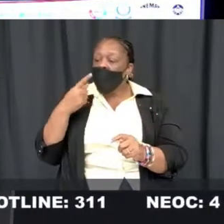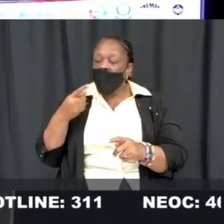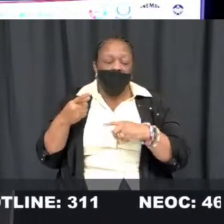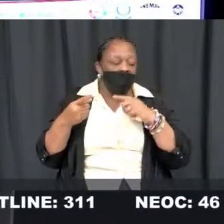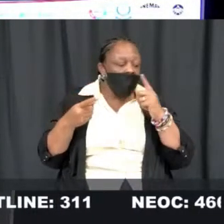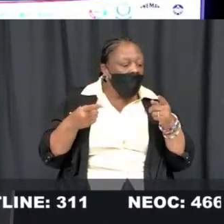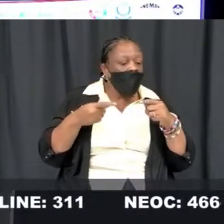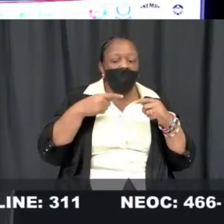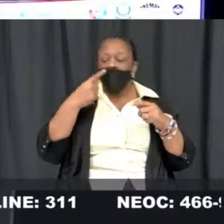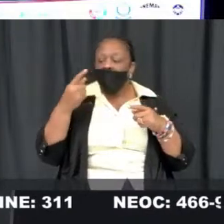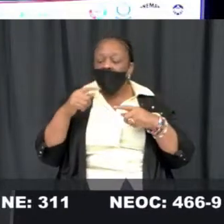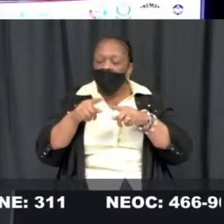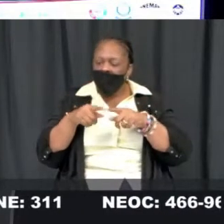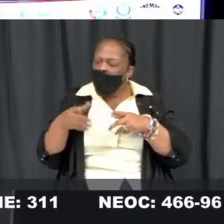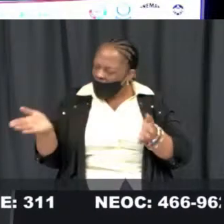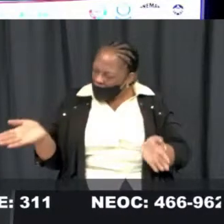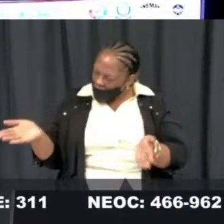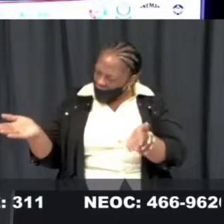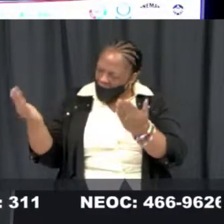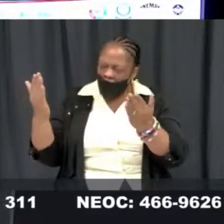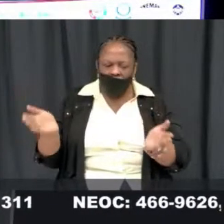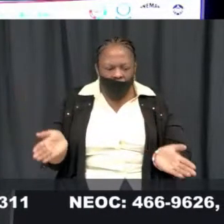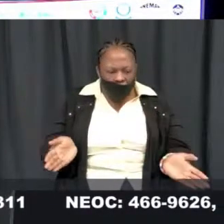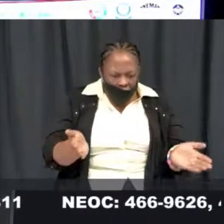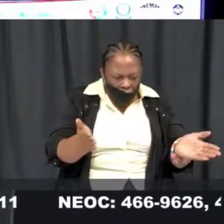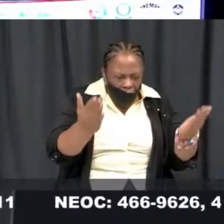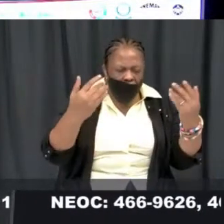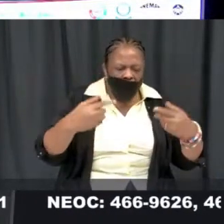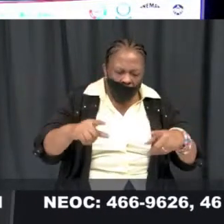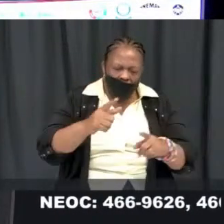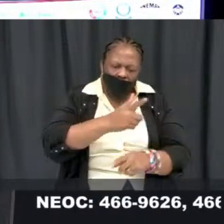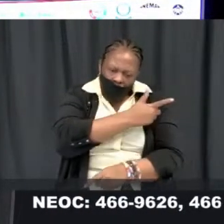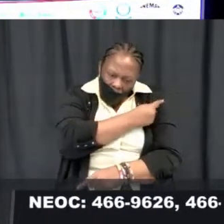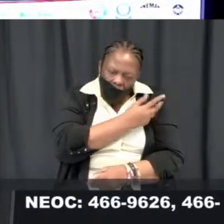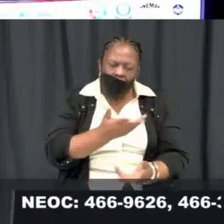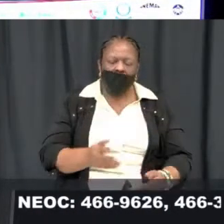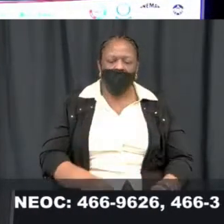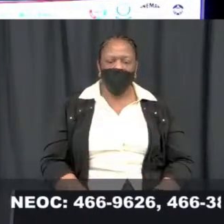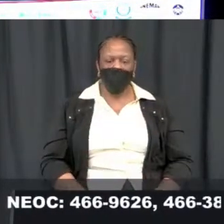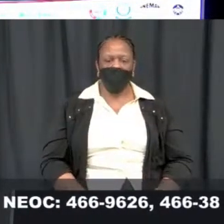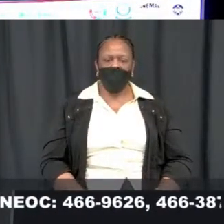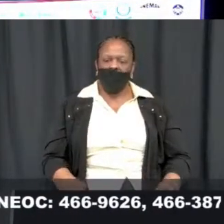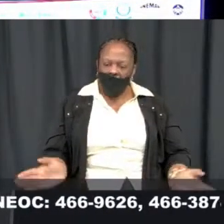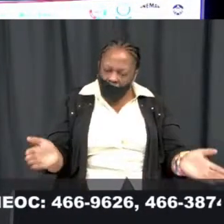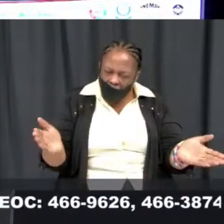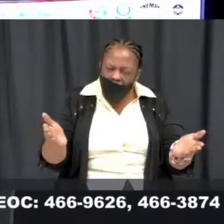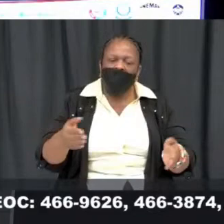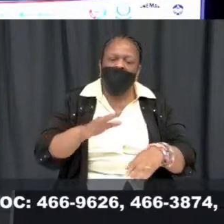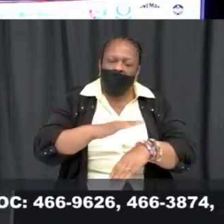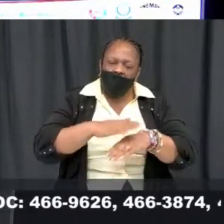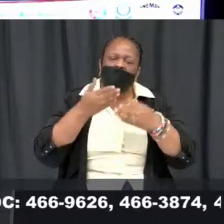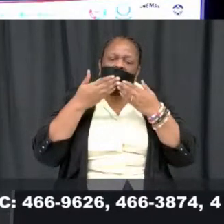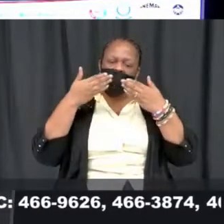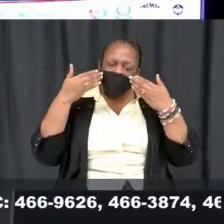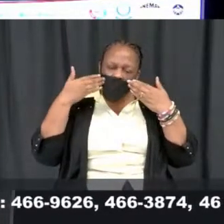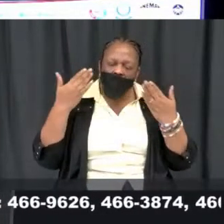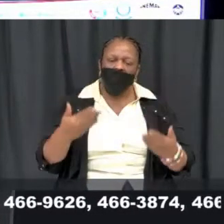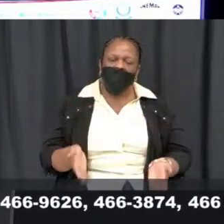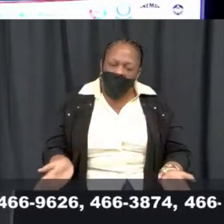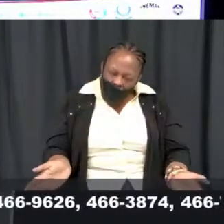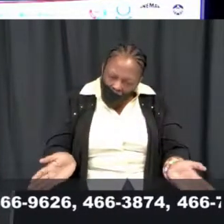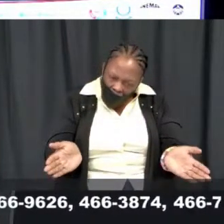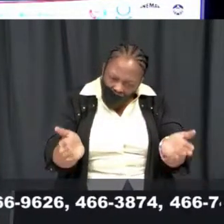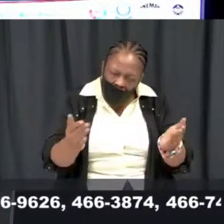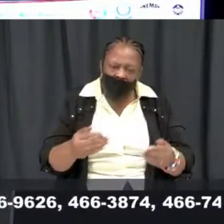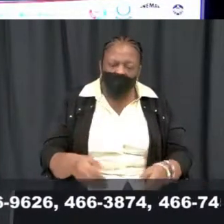3 persons, thank you in your efforts as well, because it is noticed and it is